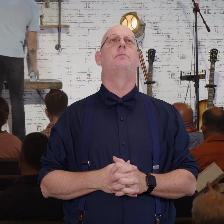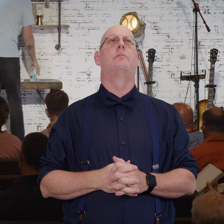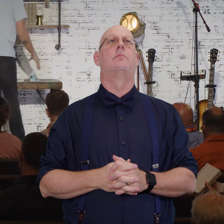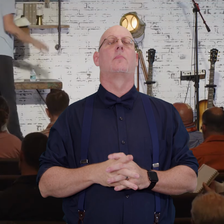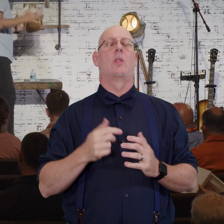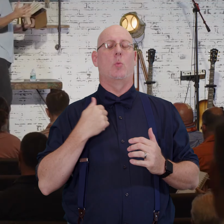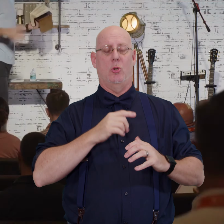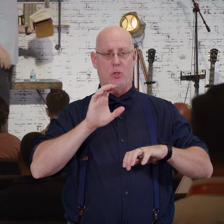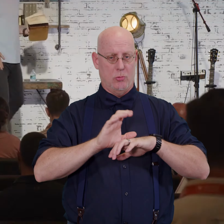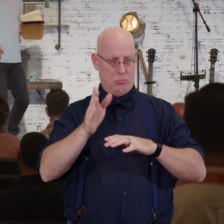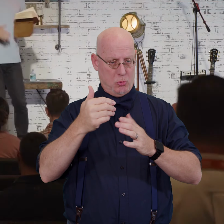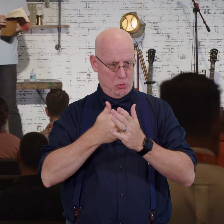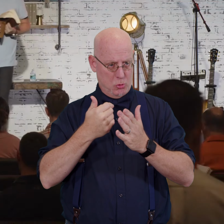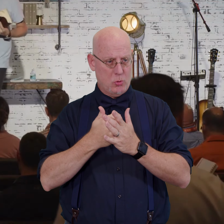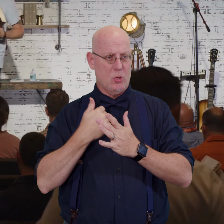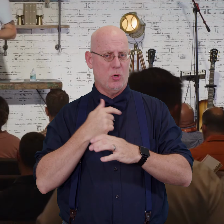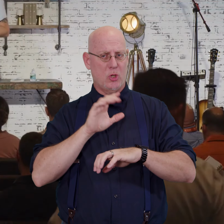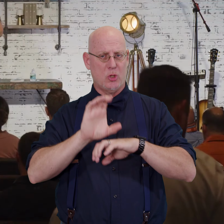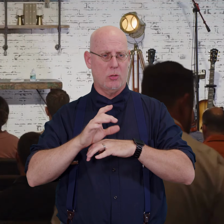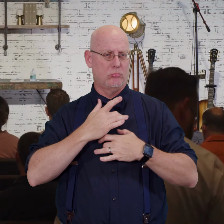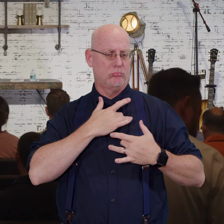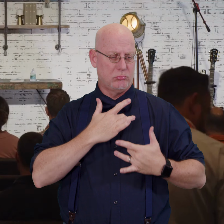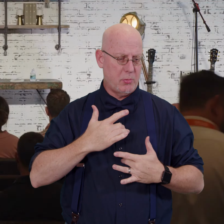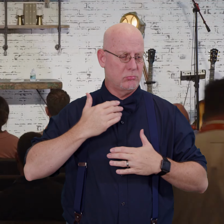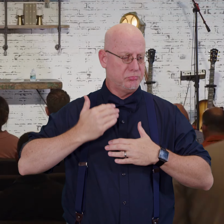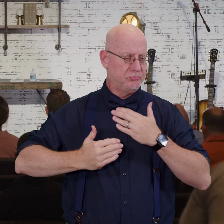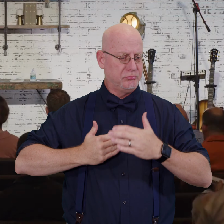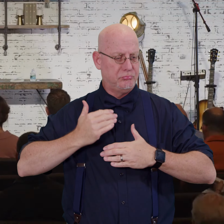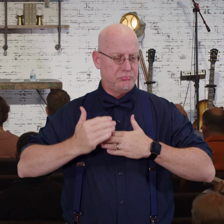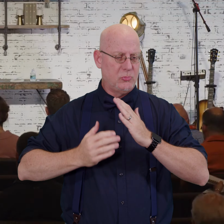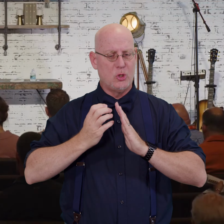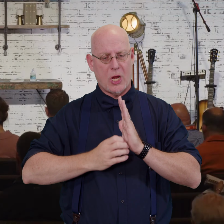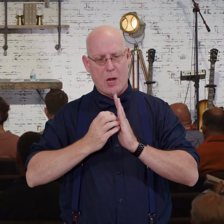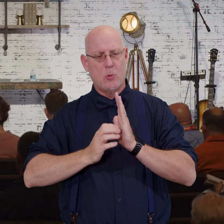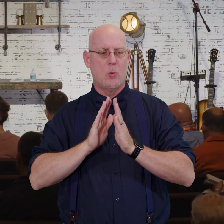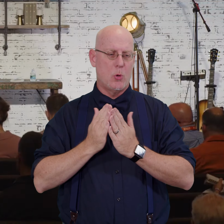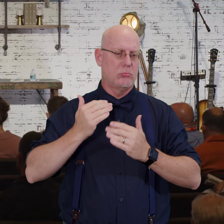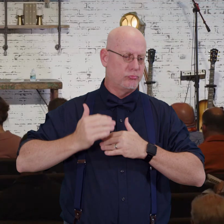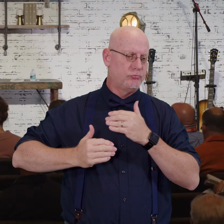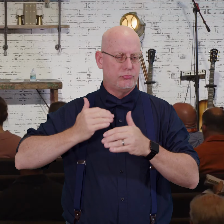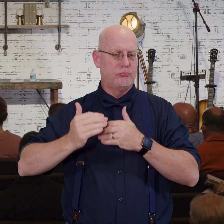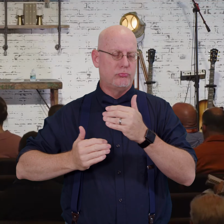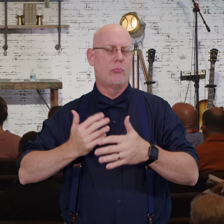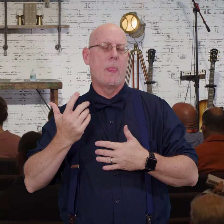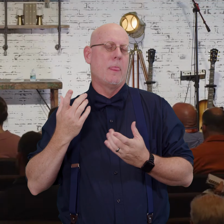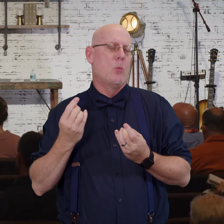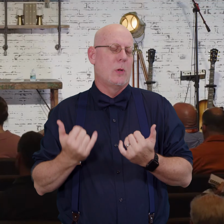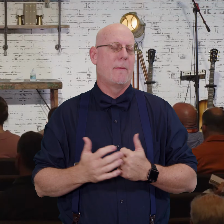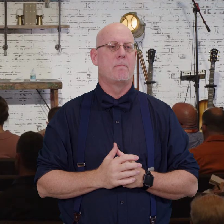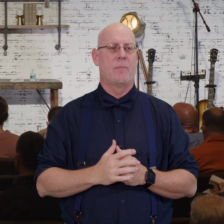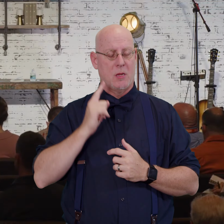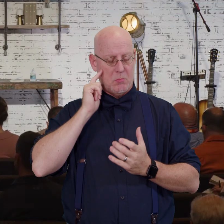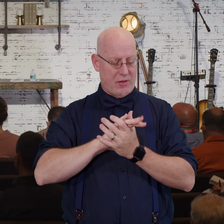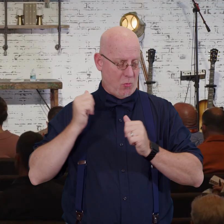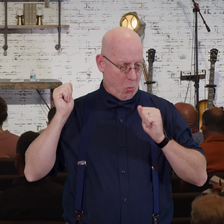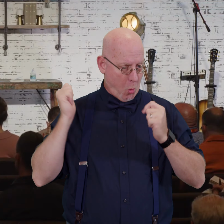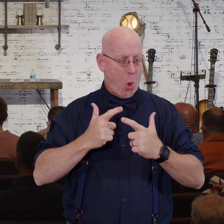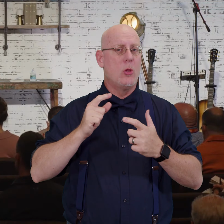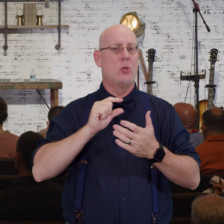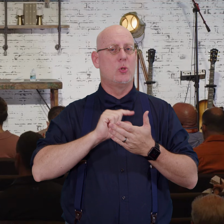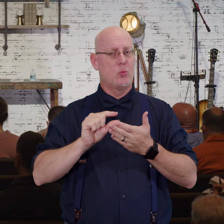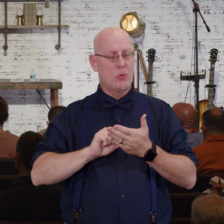We're a church, if you're newer with us, we're a church that just kind of typically walks through chapters, walks through books of the Bible, and that's what we're doing. We believe all the scripture is